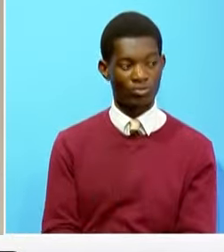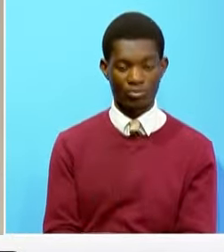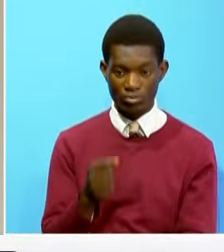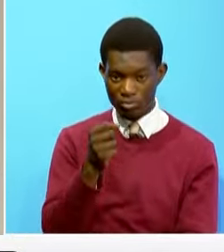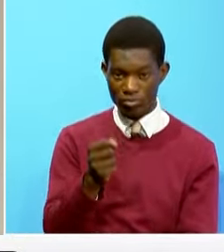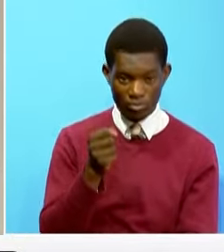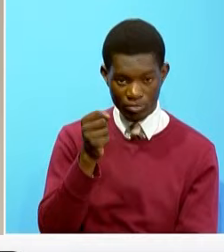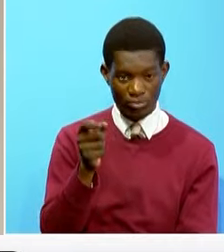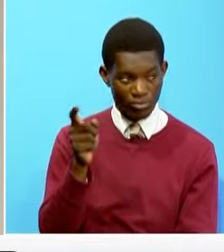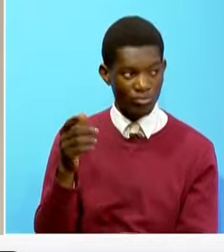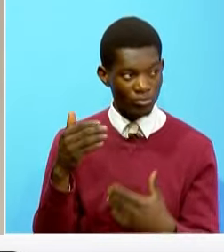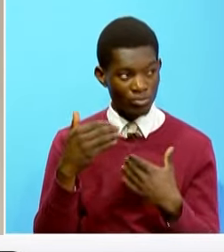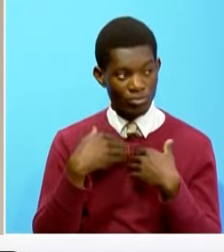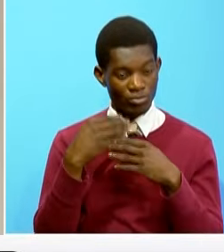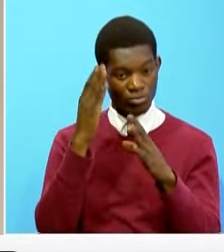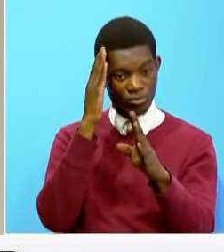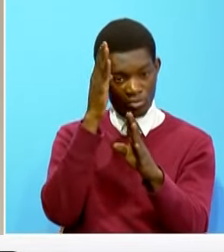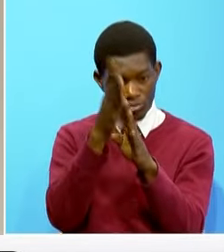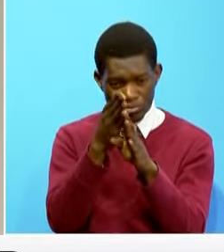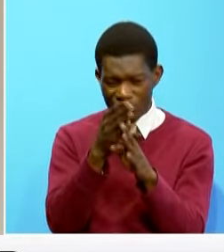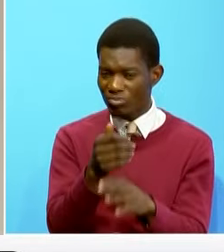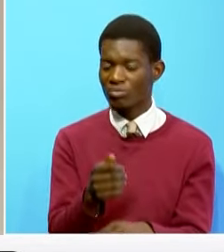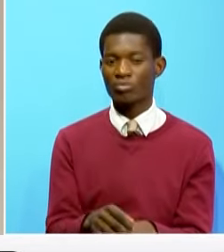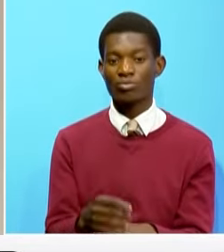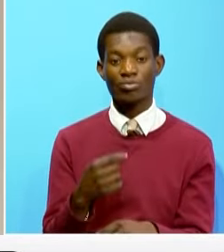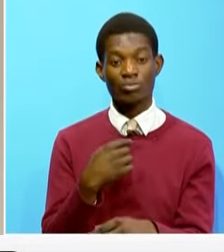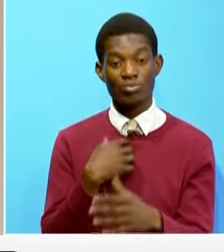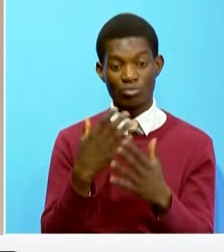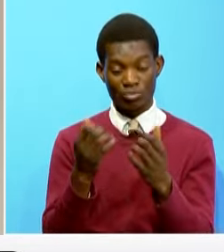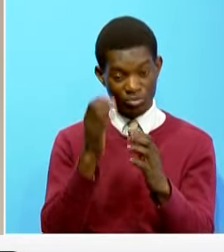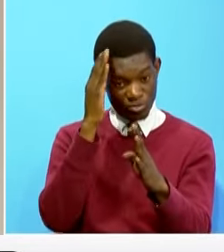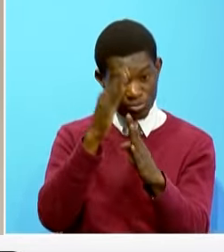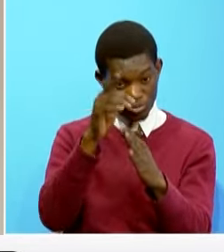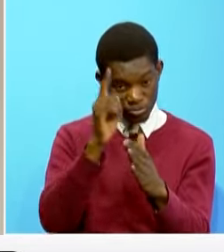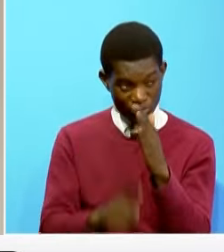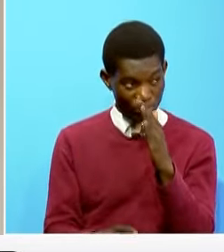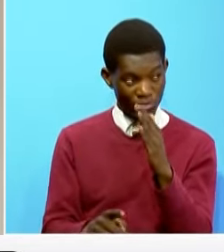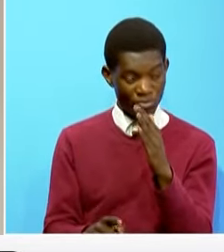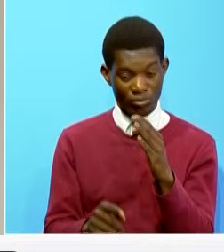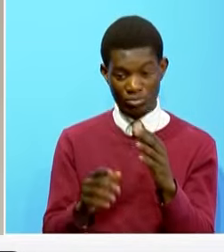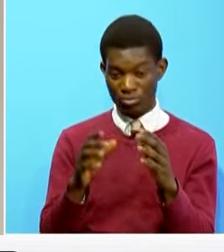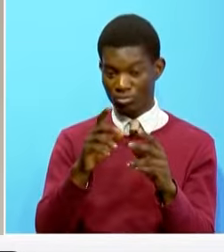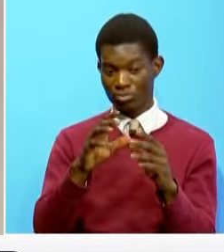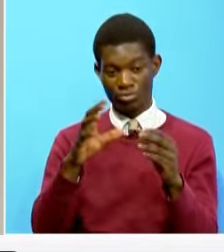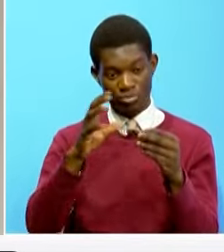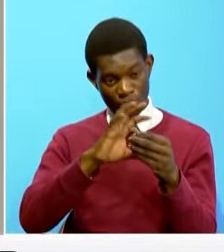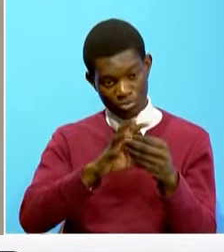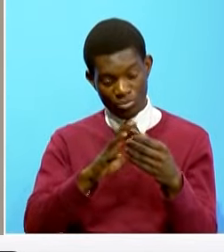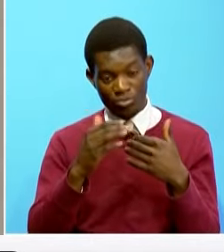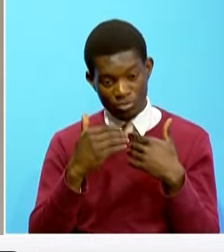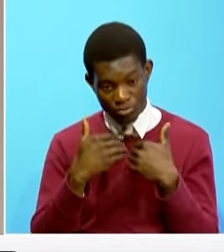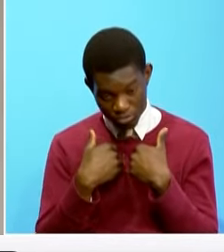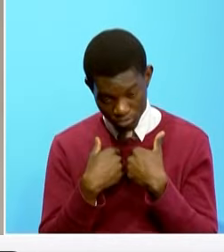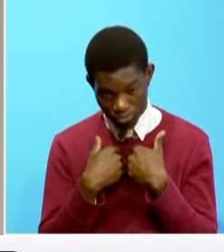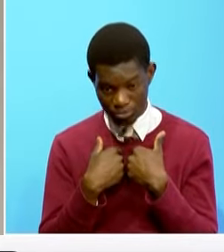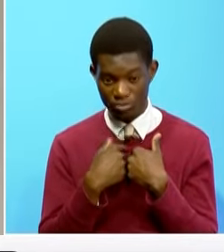own priorities. The focus is, I think I would like to focus on the major problem affecting our community.